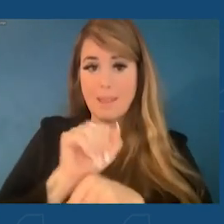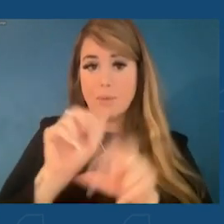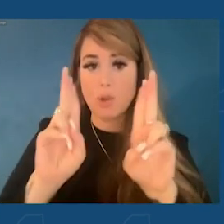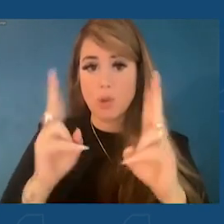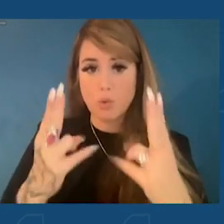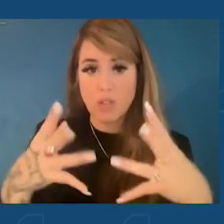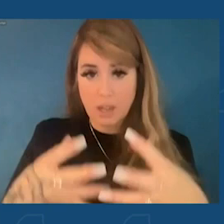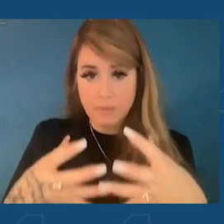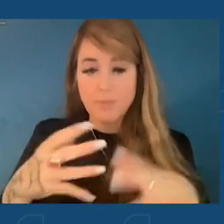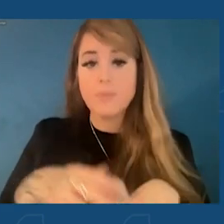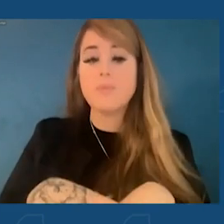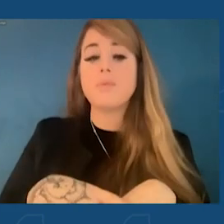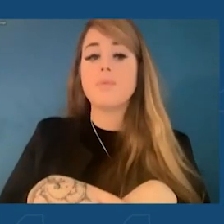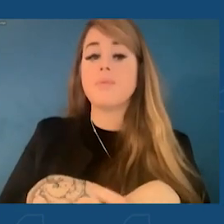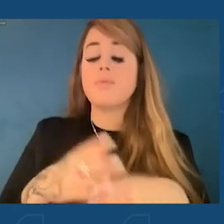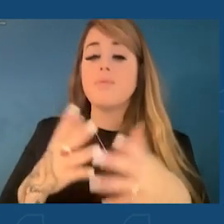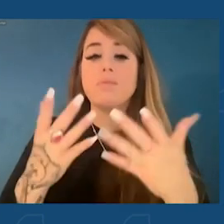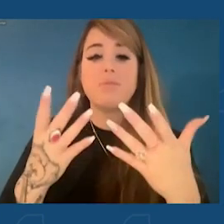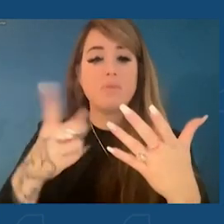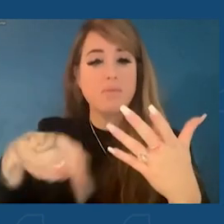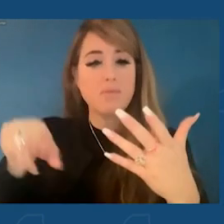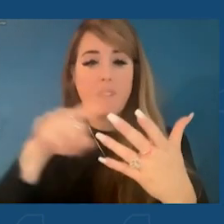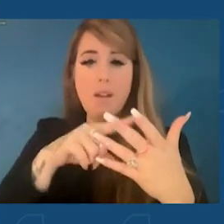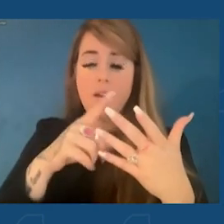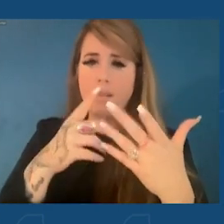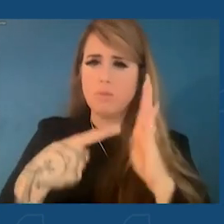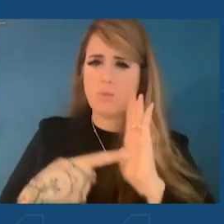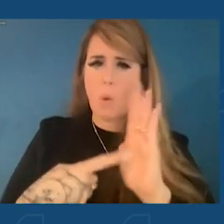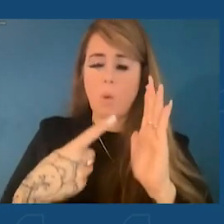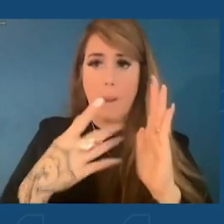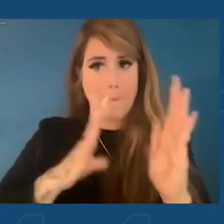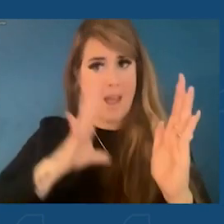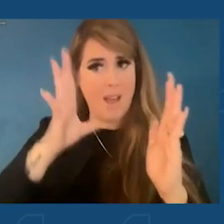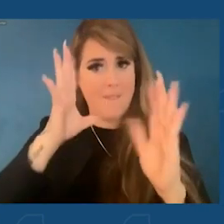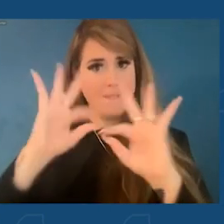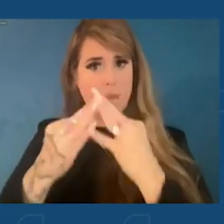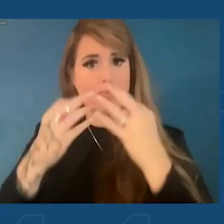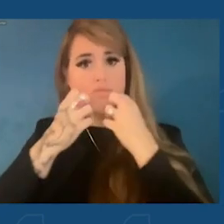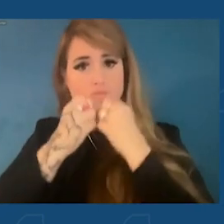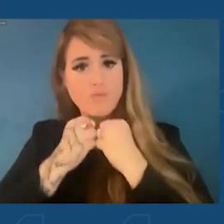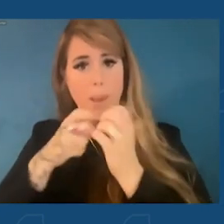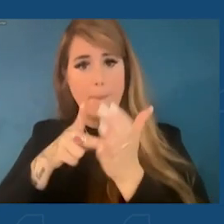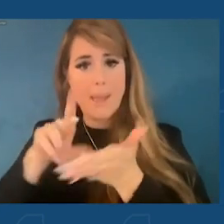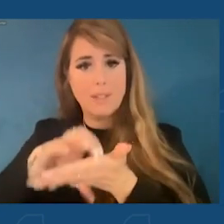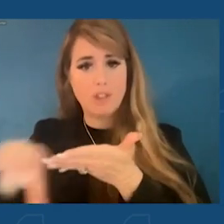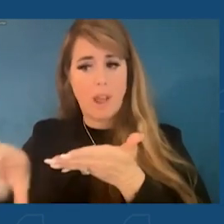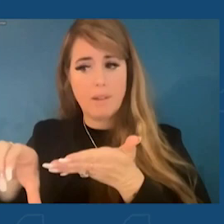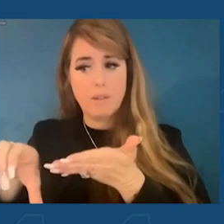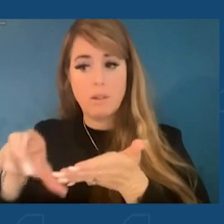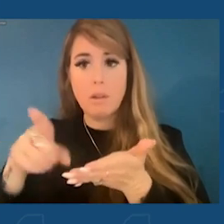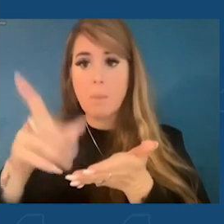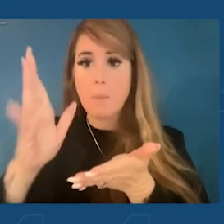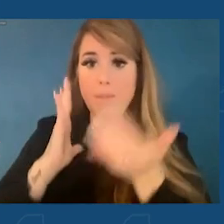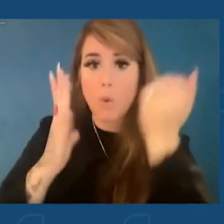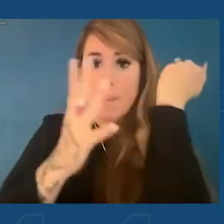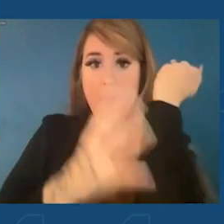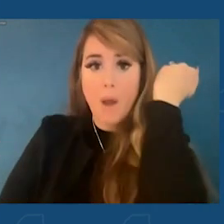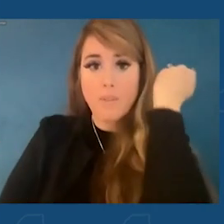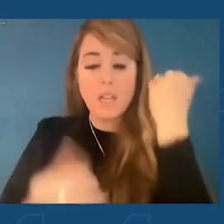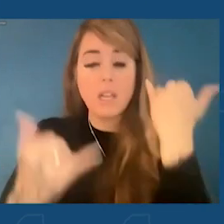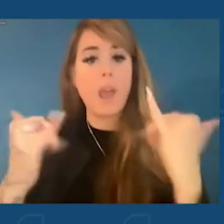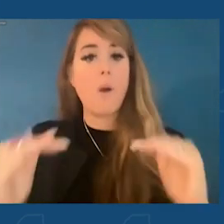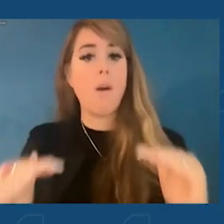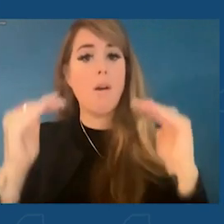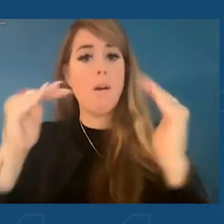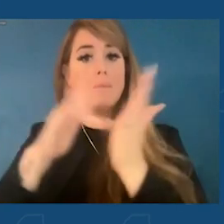the dignity of that paycheck meant to my own family. It lifted them from poverty to the middle